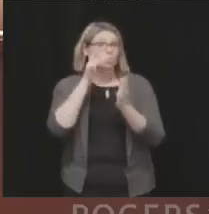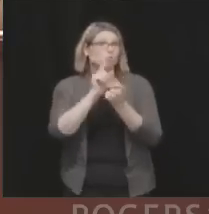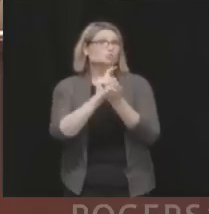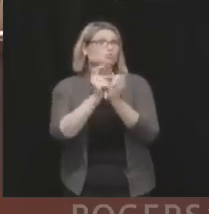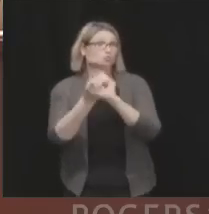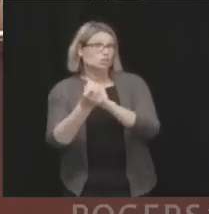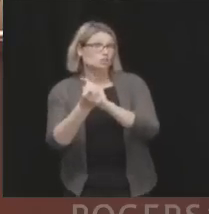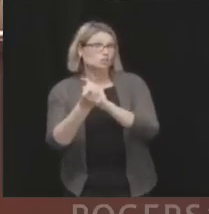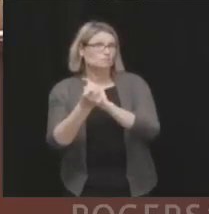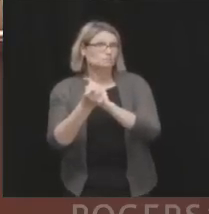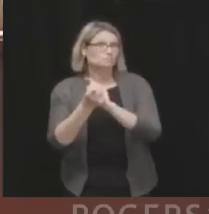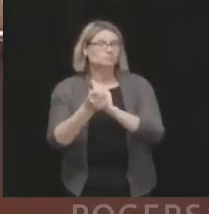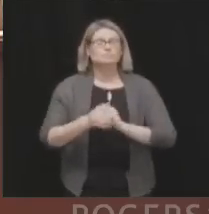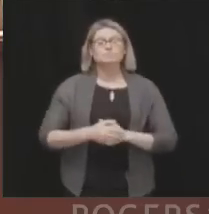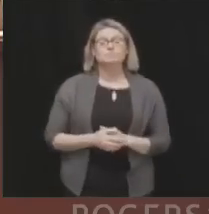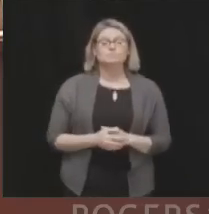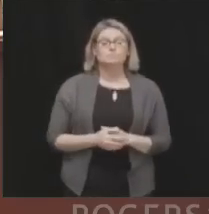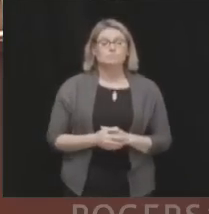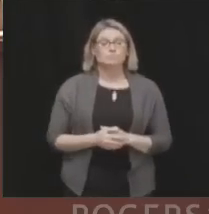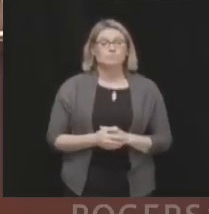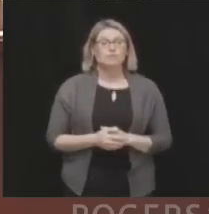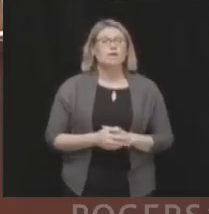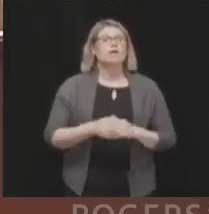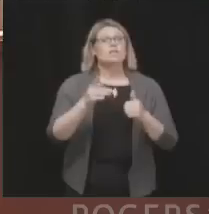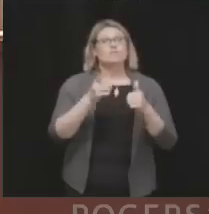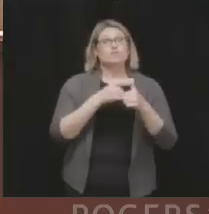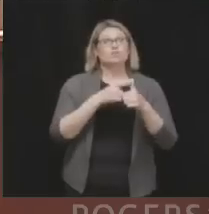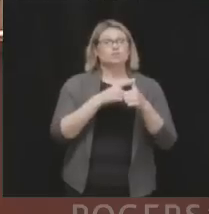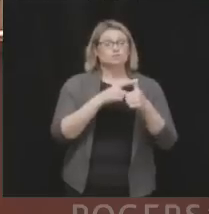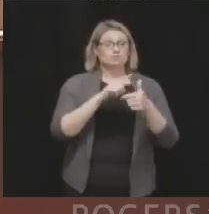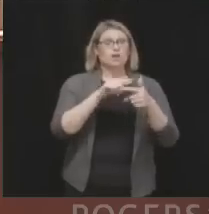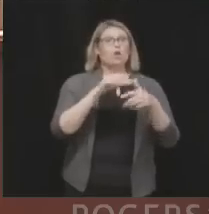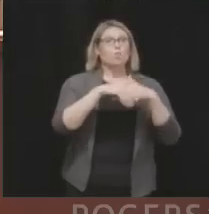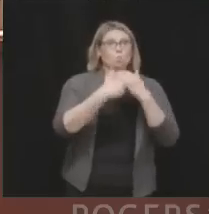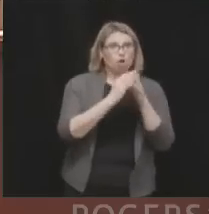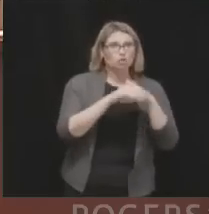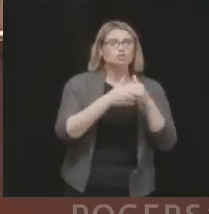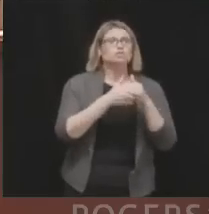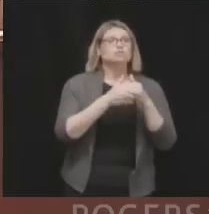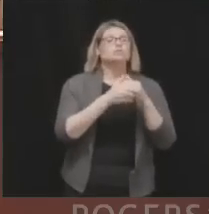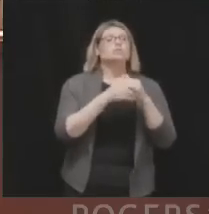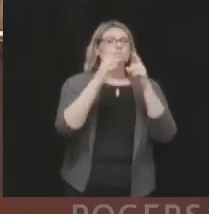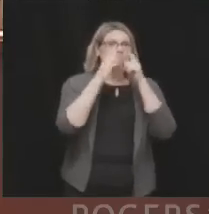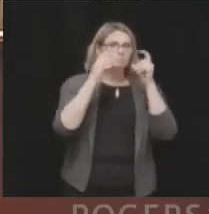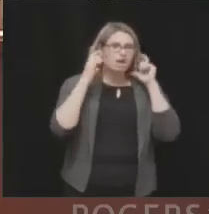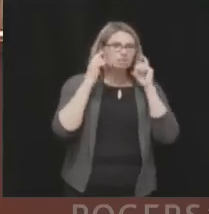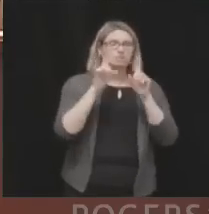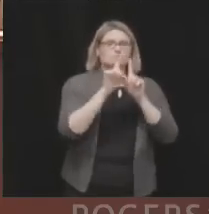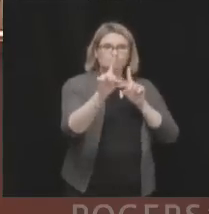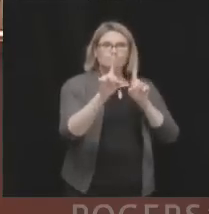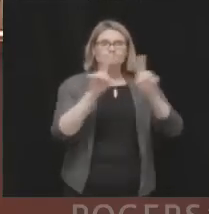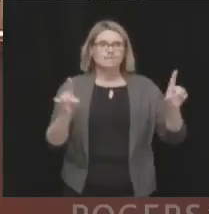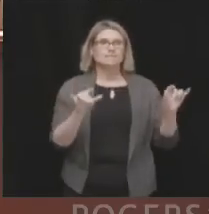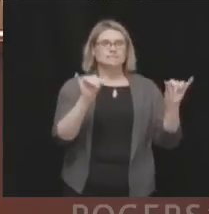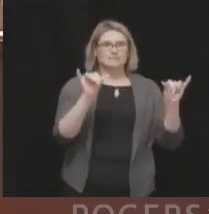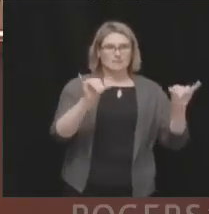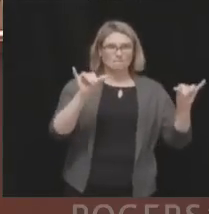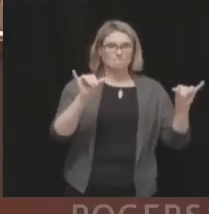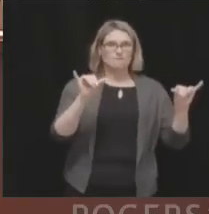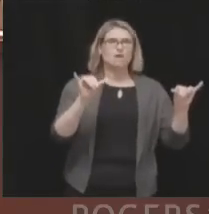COVID-19 in the province, and this includes testing and contact tracing. New Brunswickers must continue to follow public health